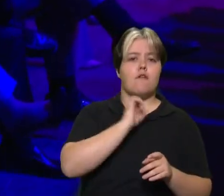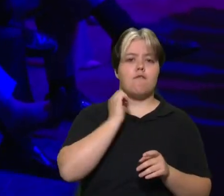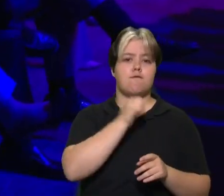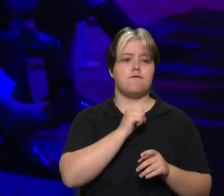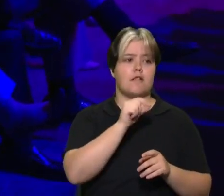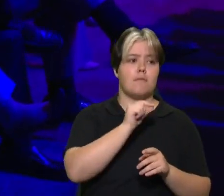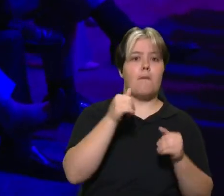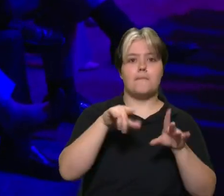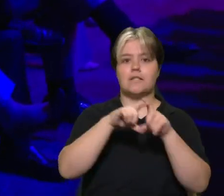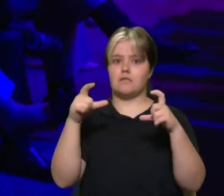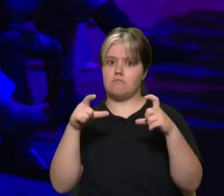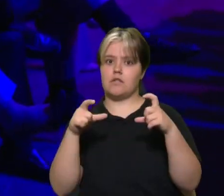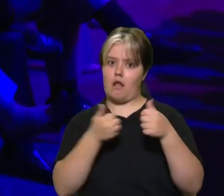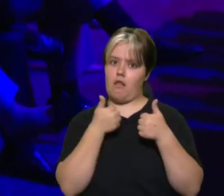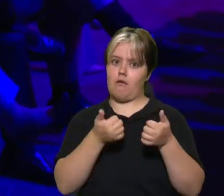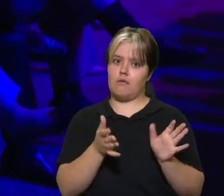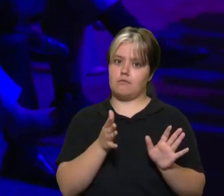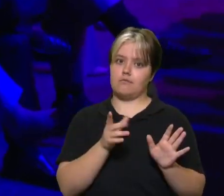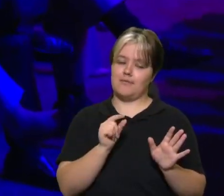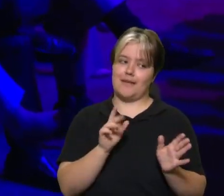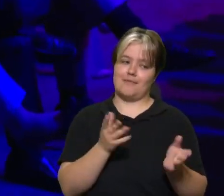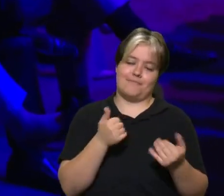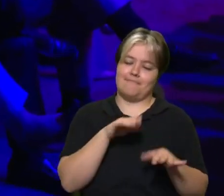And it would be